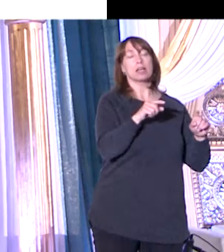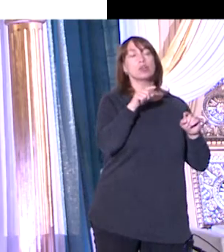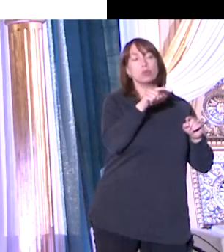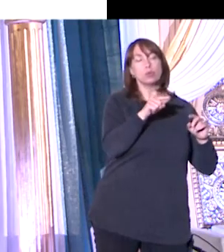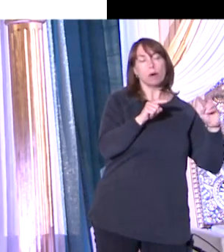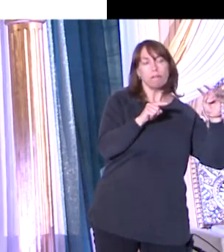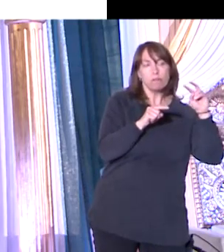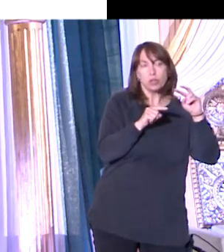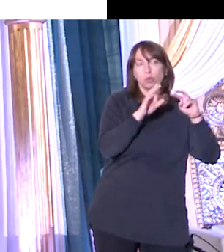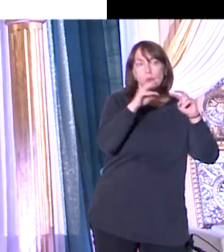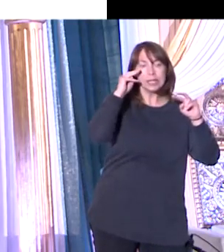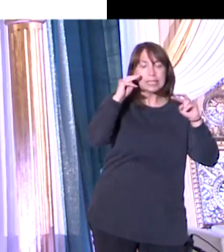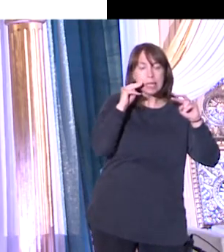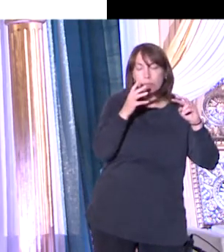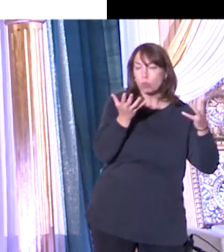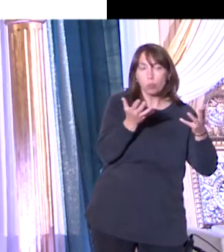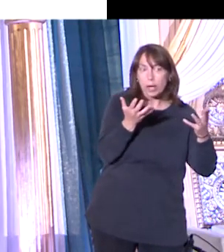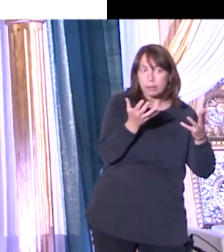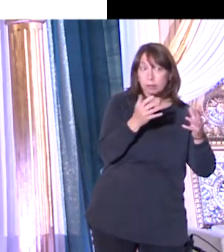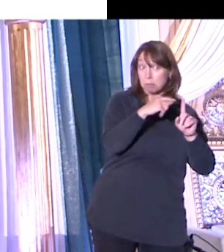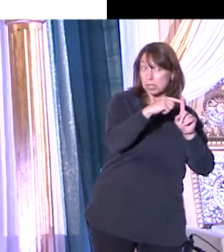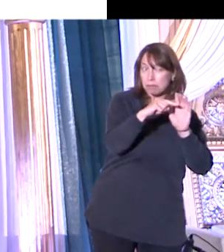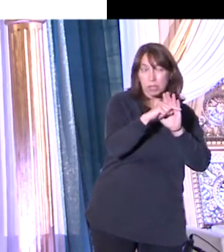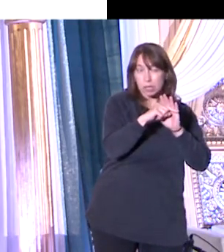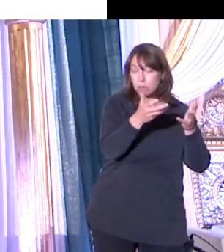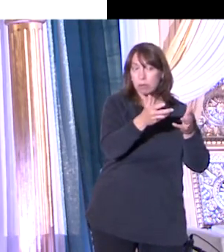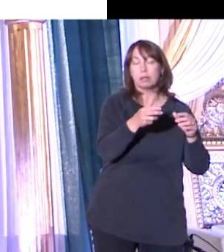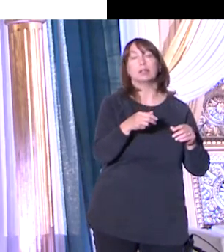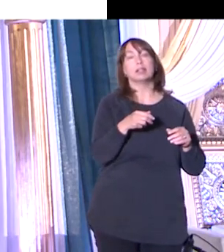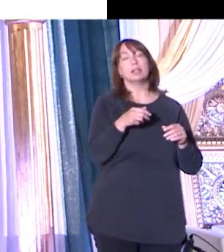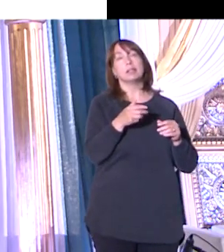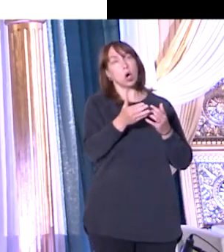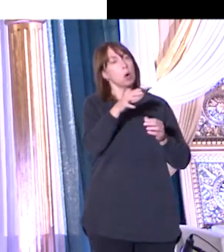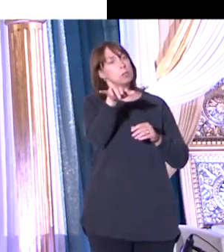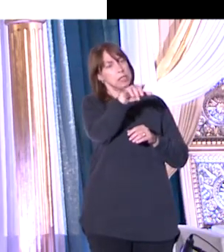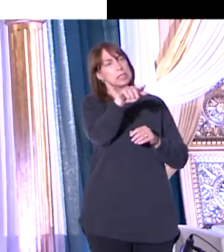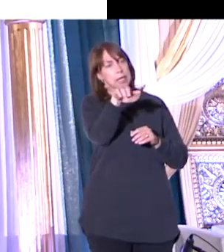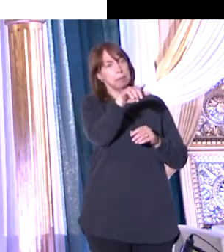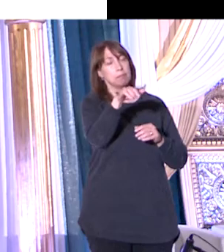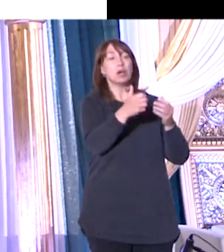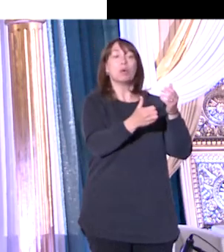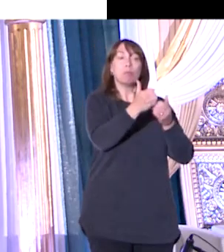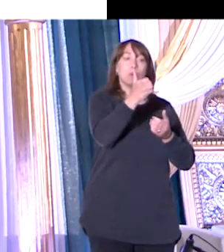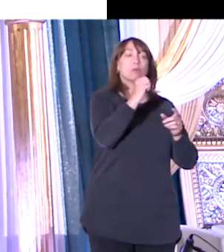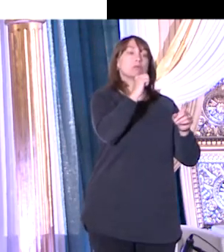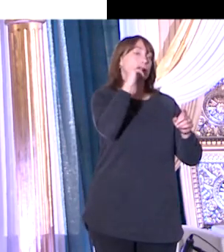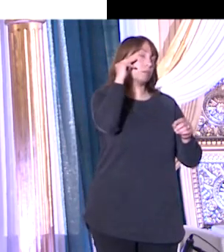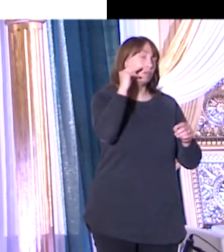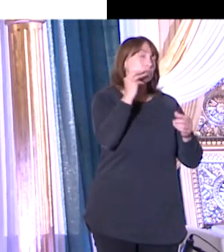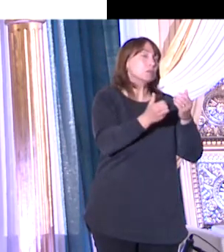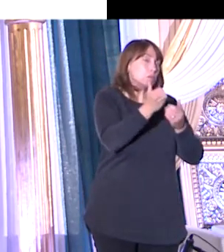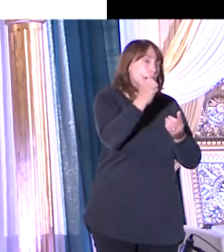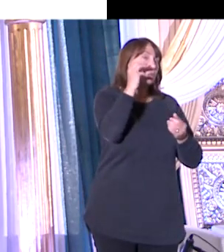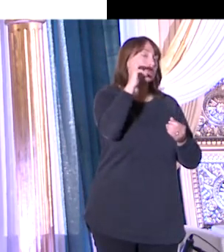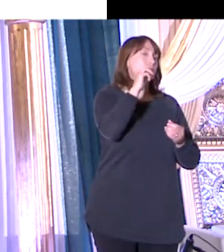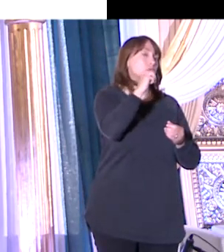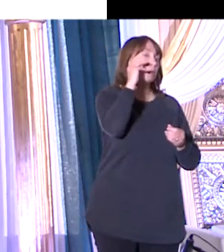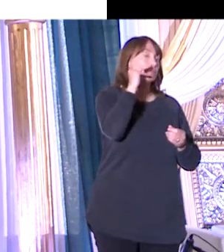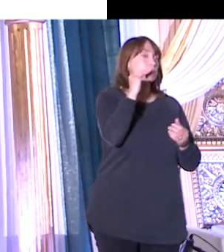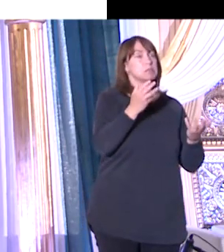The results are not that different. A majority of non-Muslims, or at least a plurality,